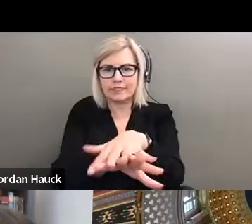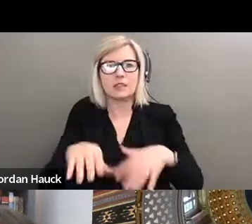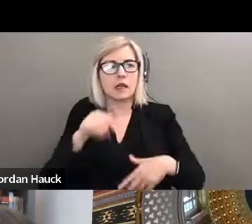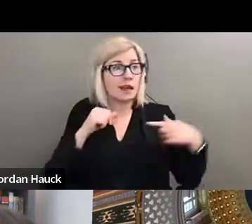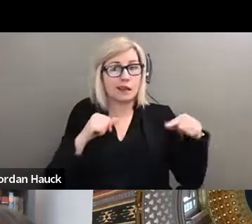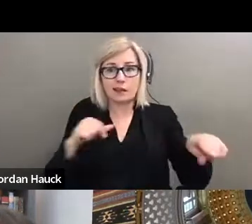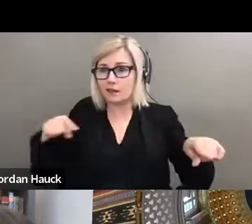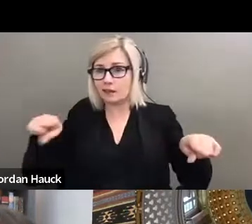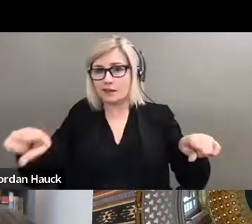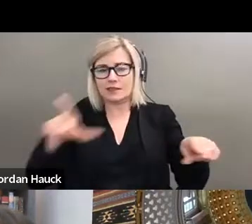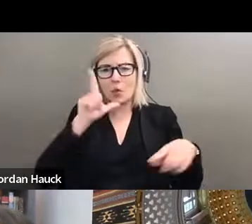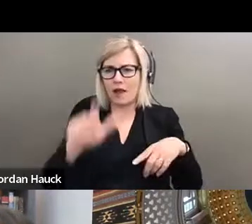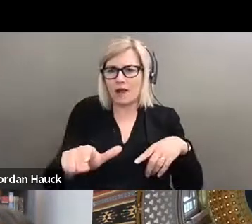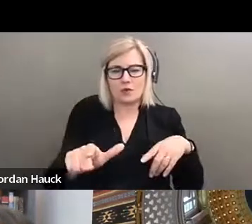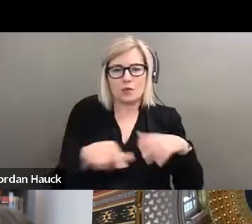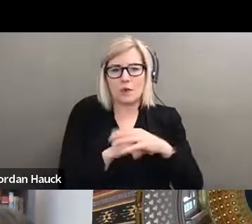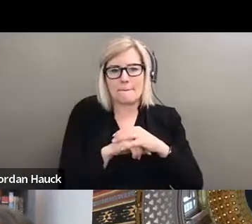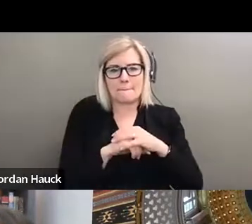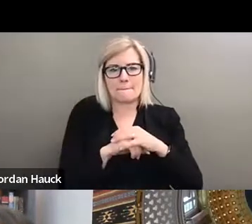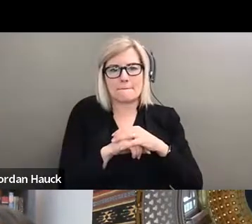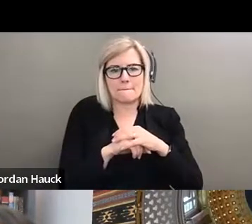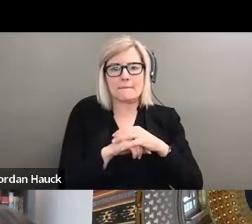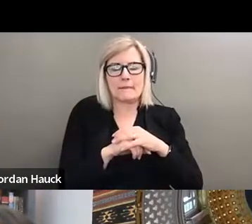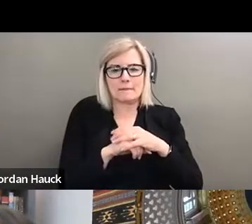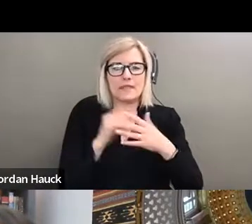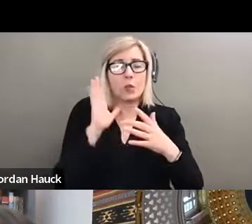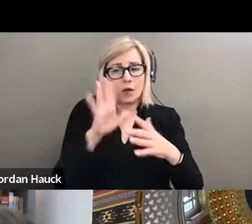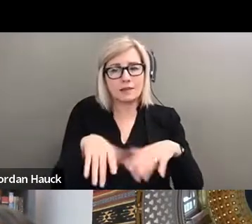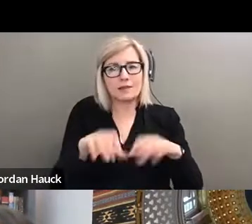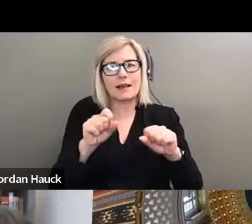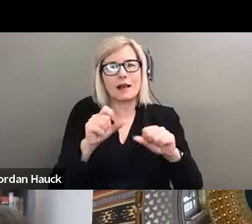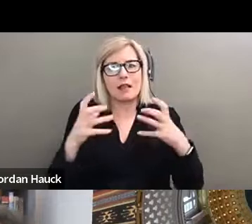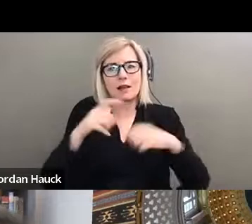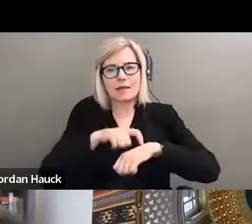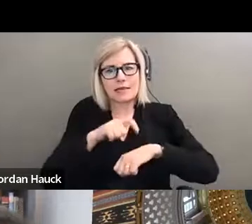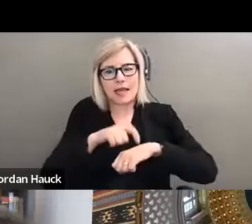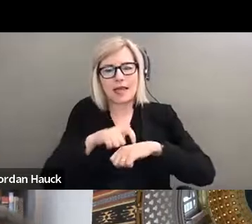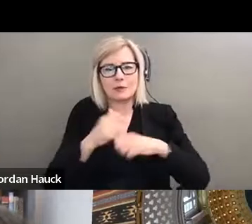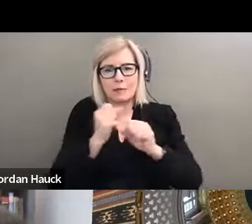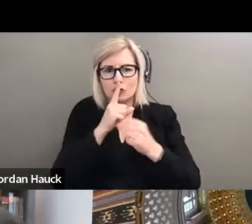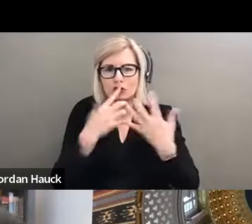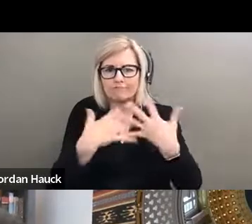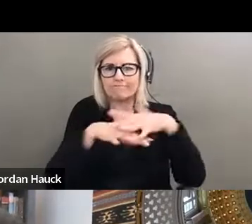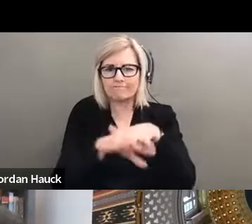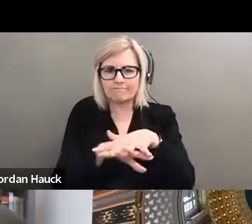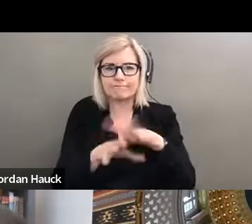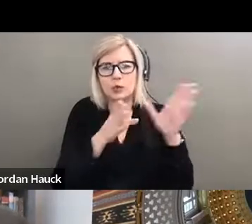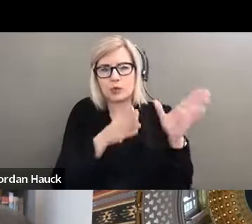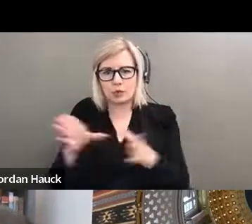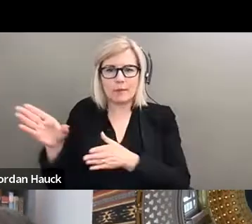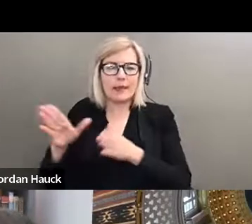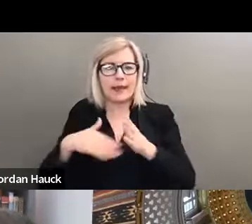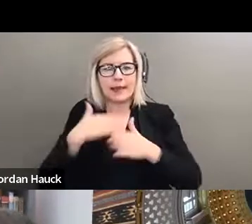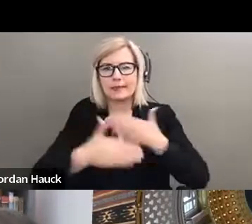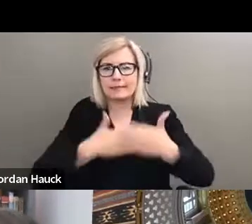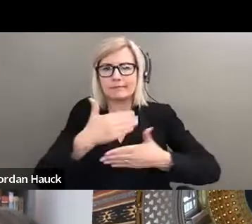two separate type services. So that there's going to take a lot of time to align those big services. And so there's a plan over the years as they